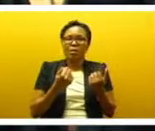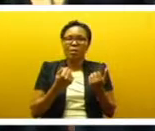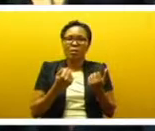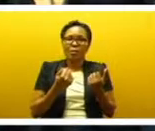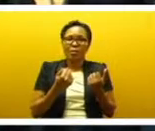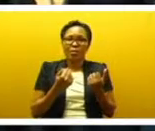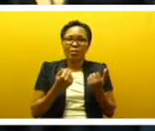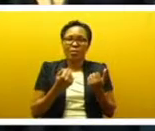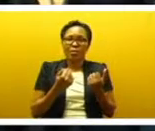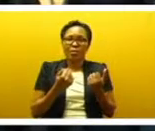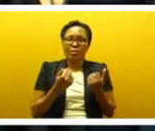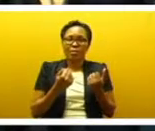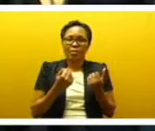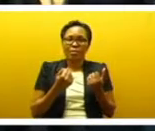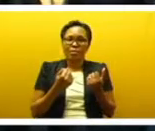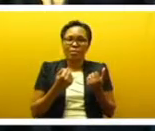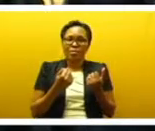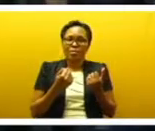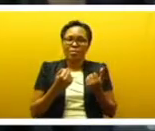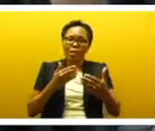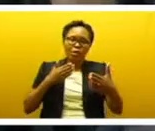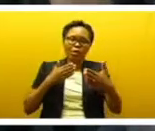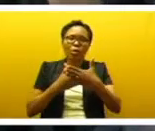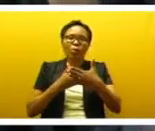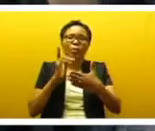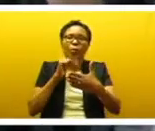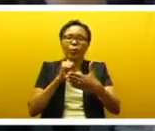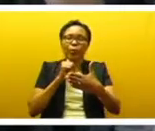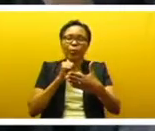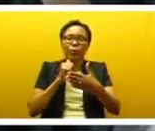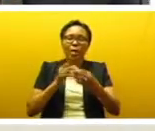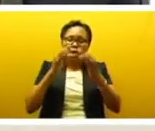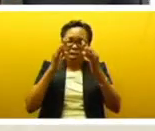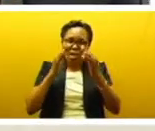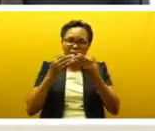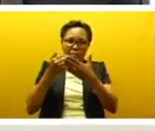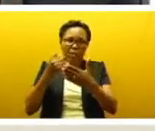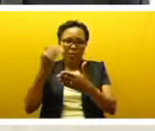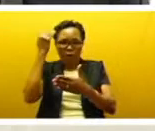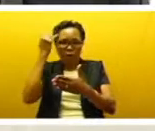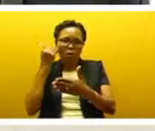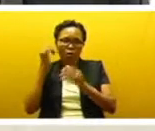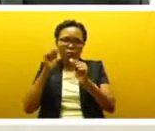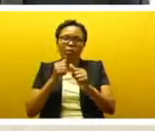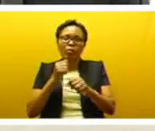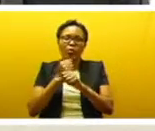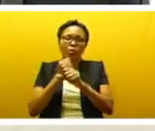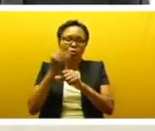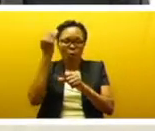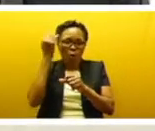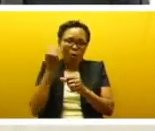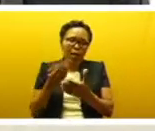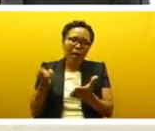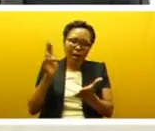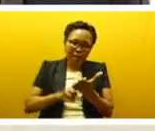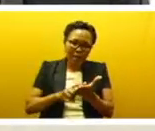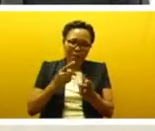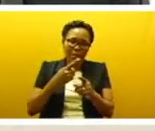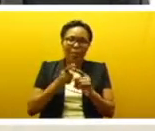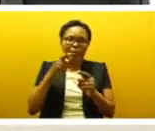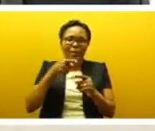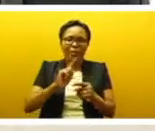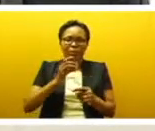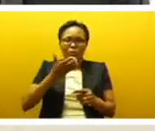was stopped by the referee. If it was in court, it would be a mistrial. By their own admission, they have said